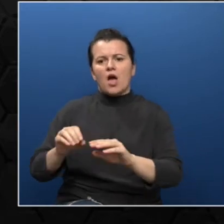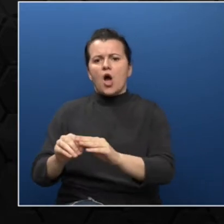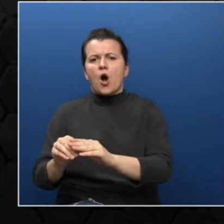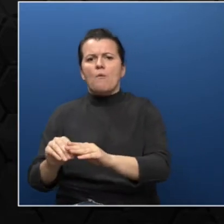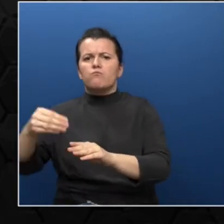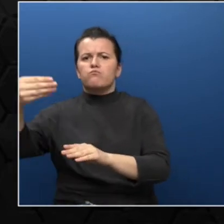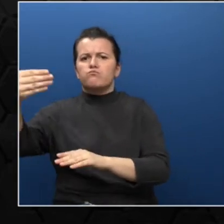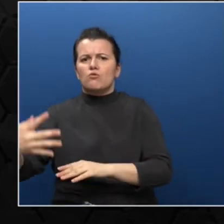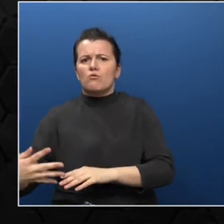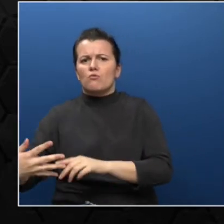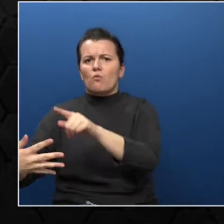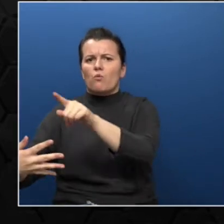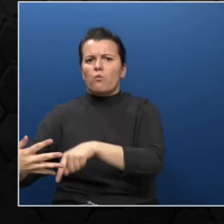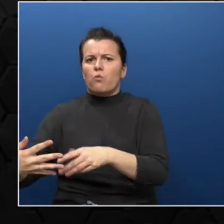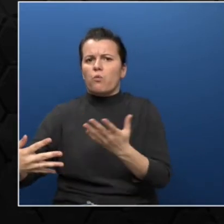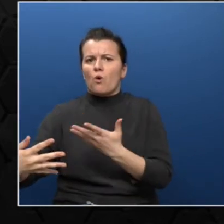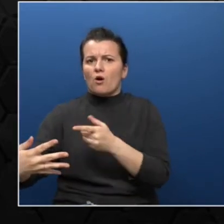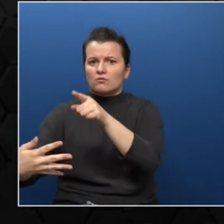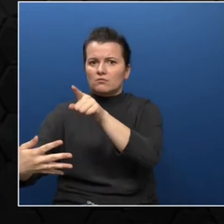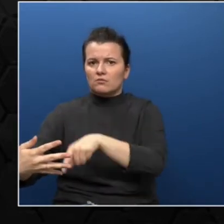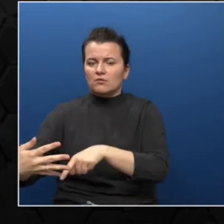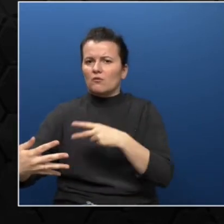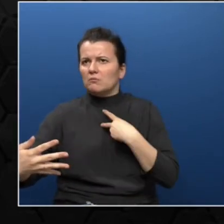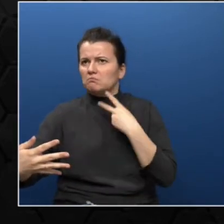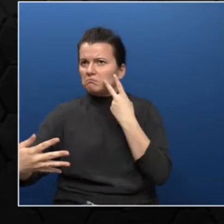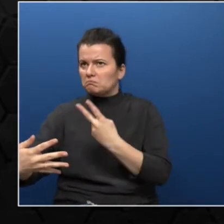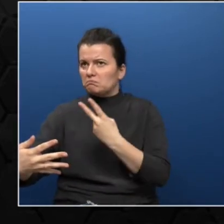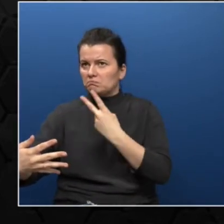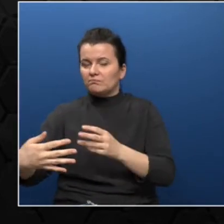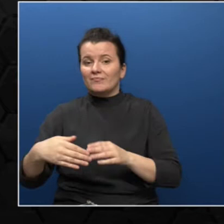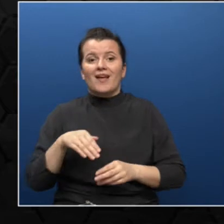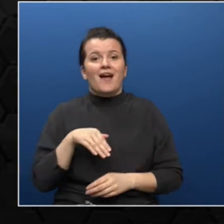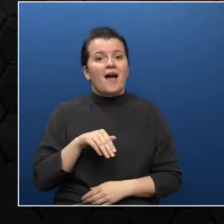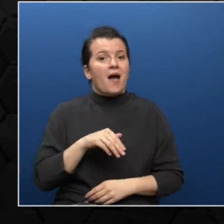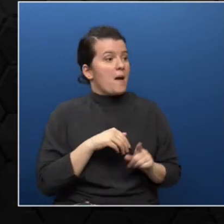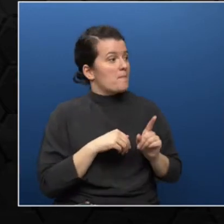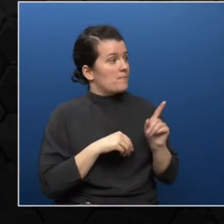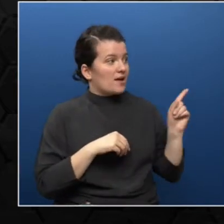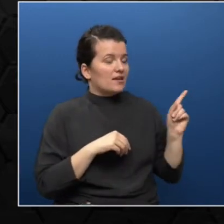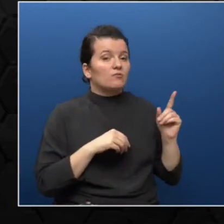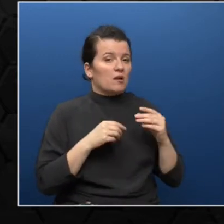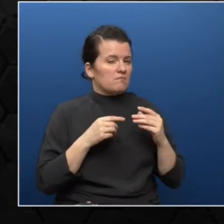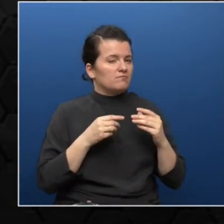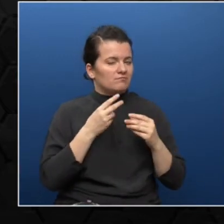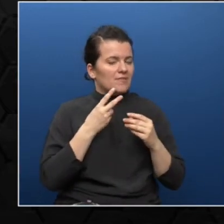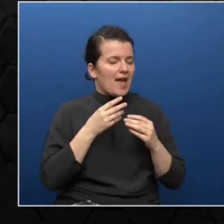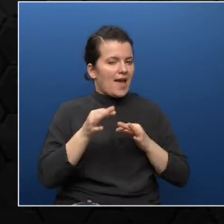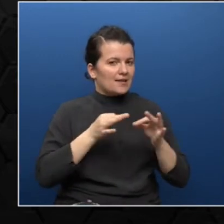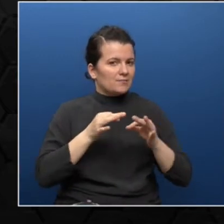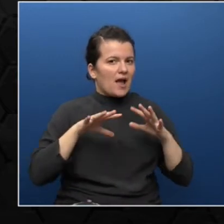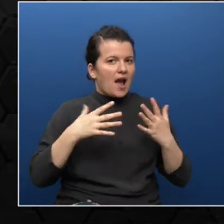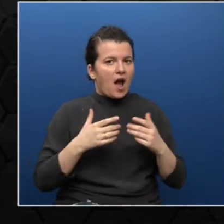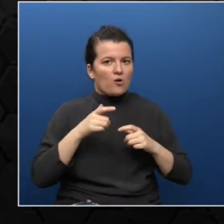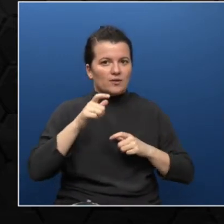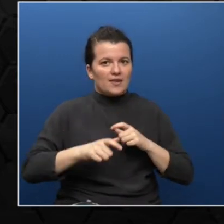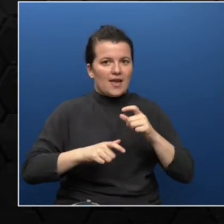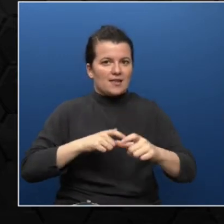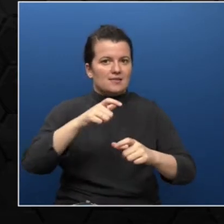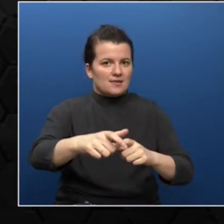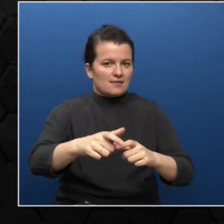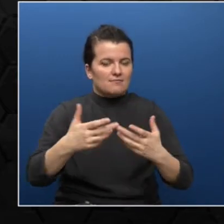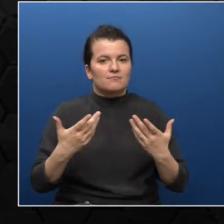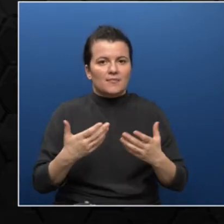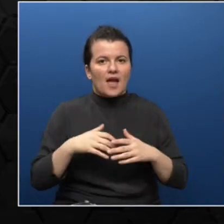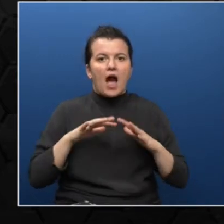McKenna will now start talking about the data pipeline, collection of data and analysis of data at a more